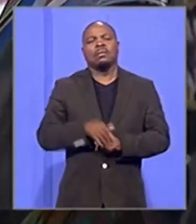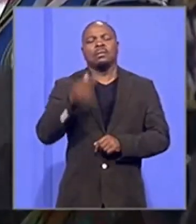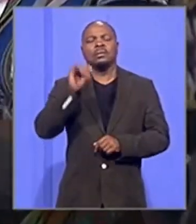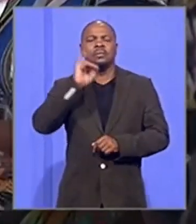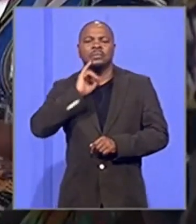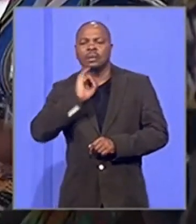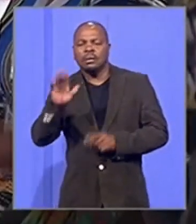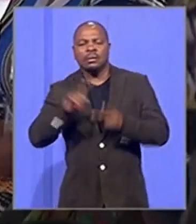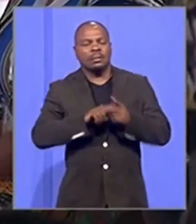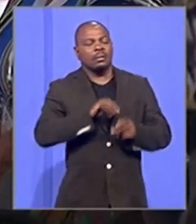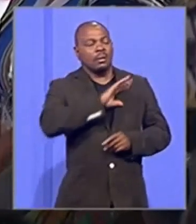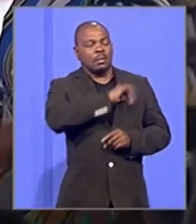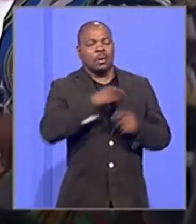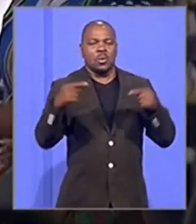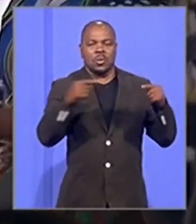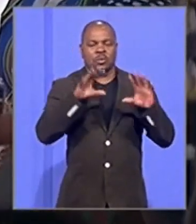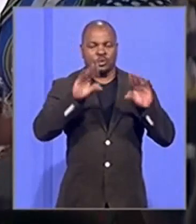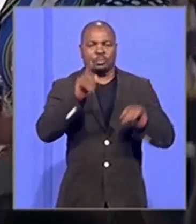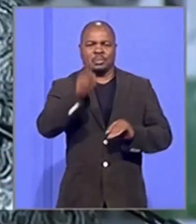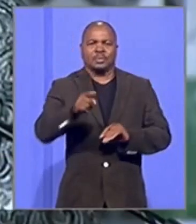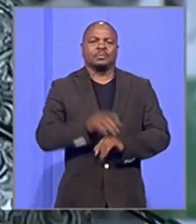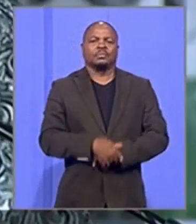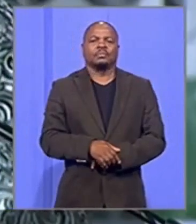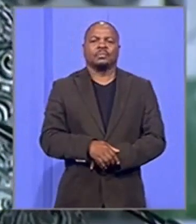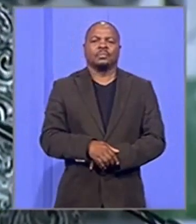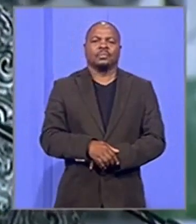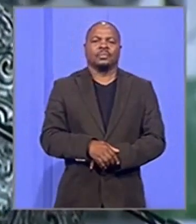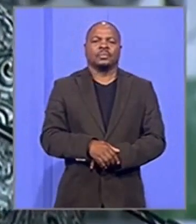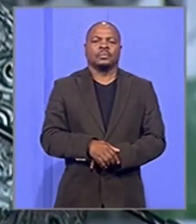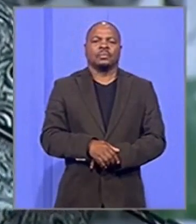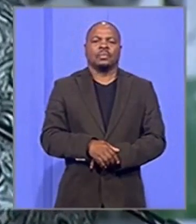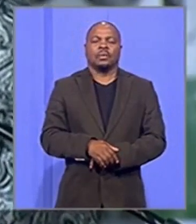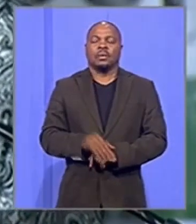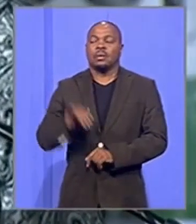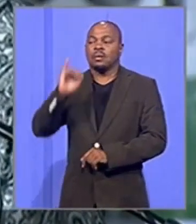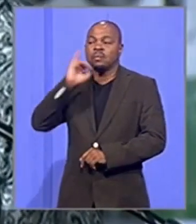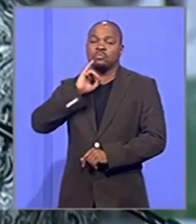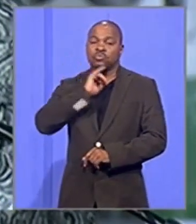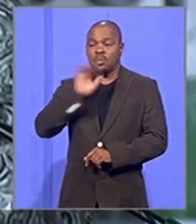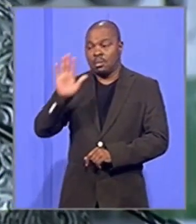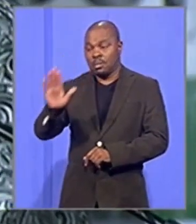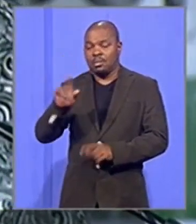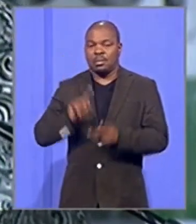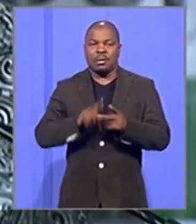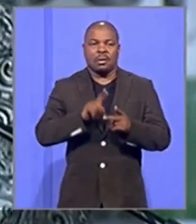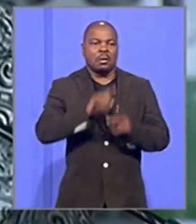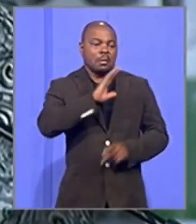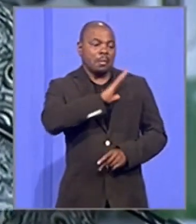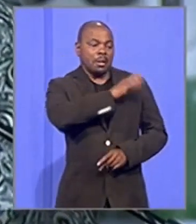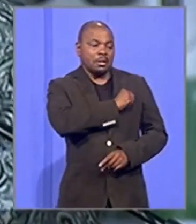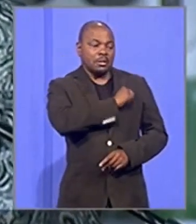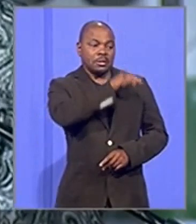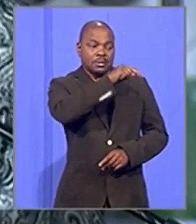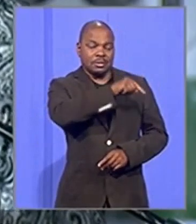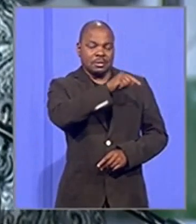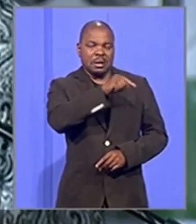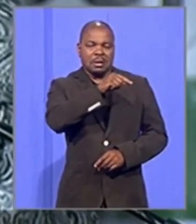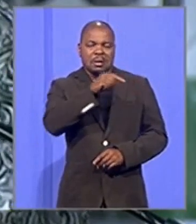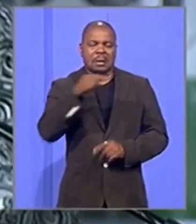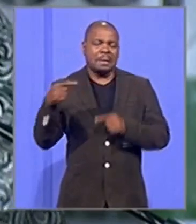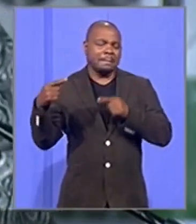le Hamas. The conflict between Israel and the Palestinians,